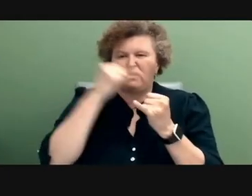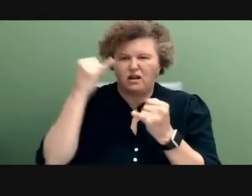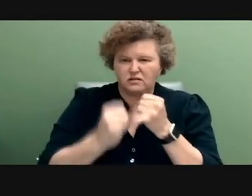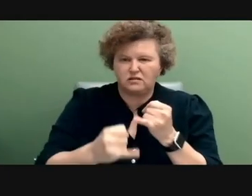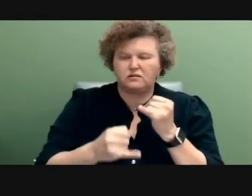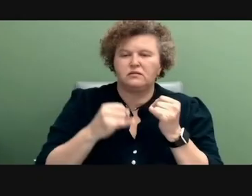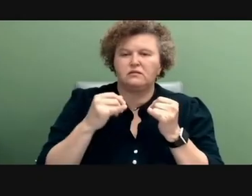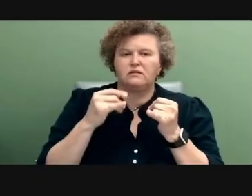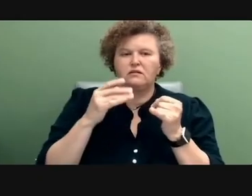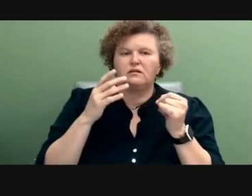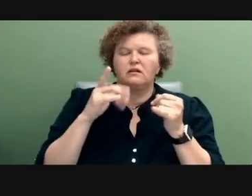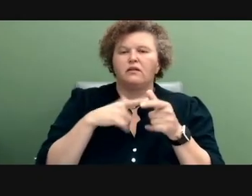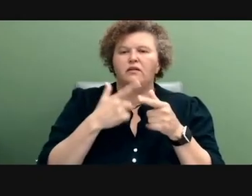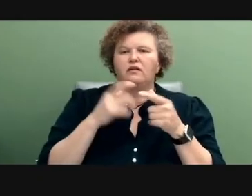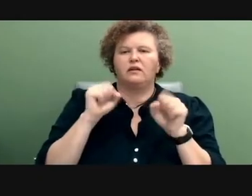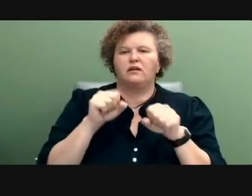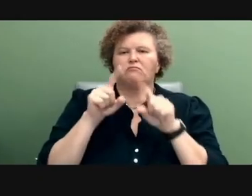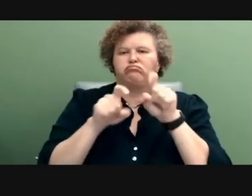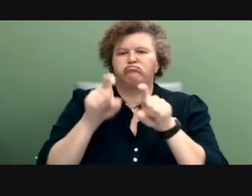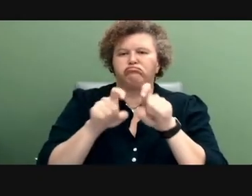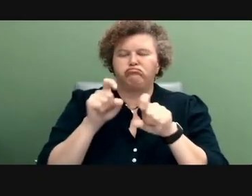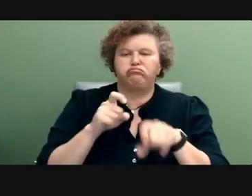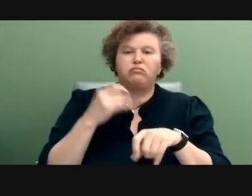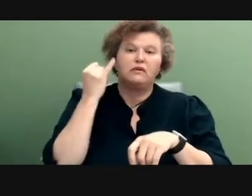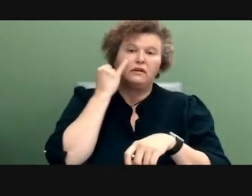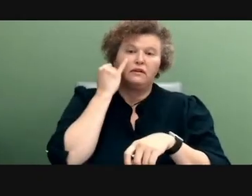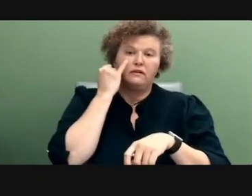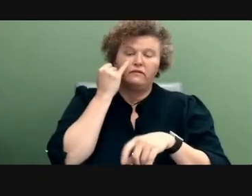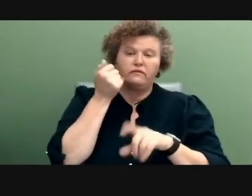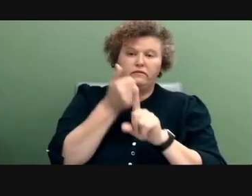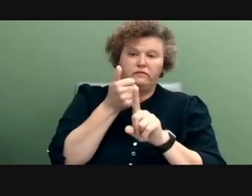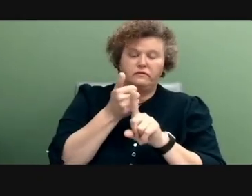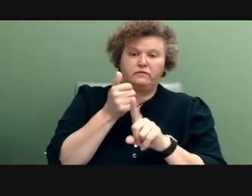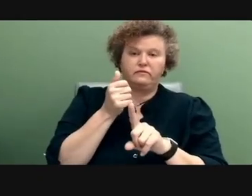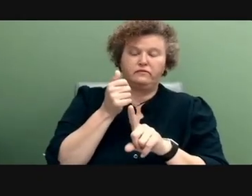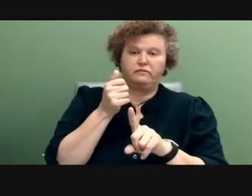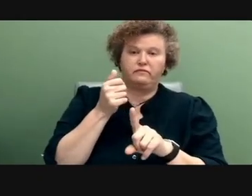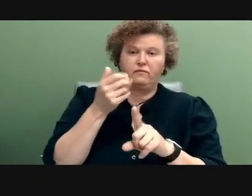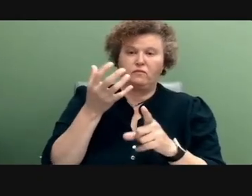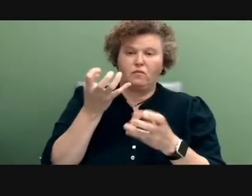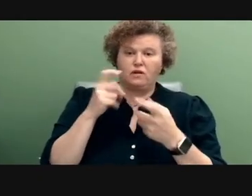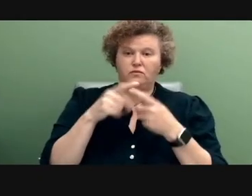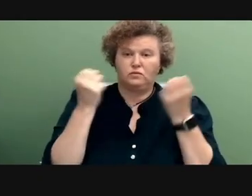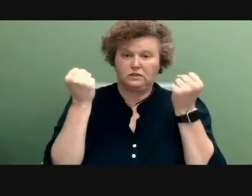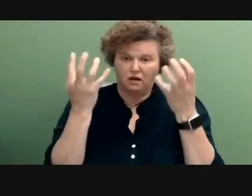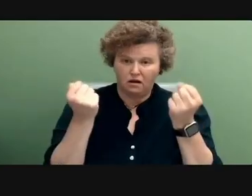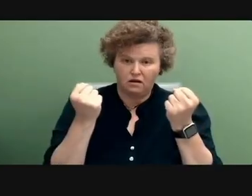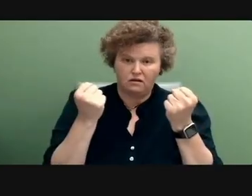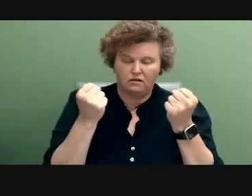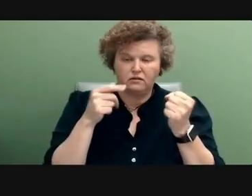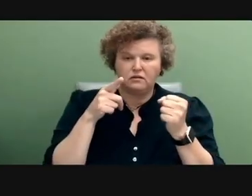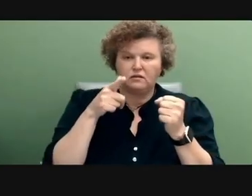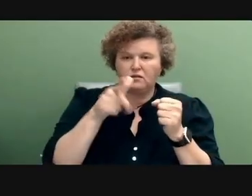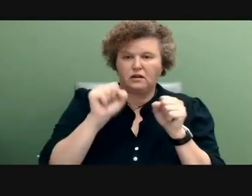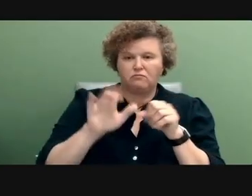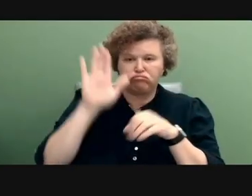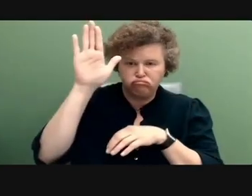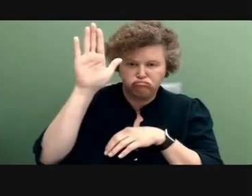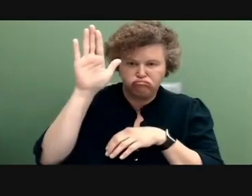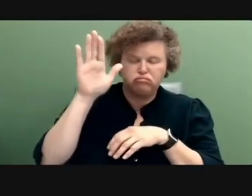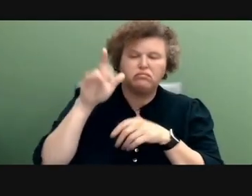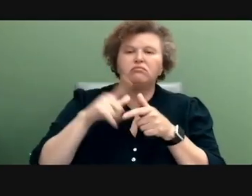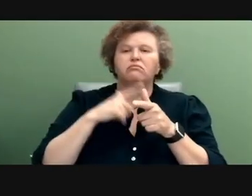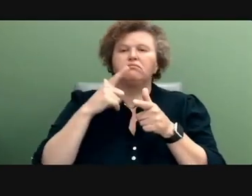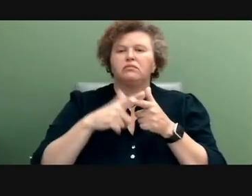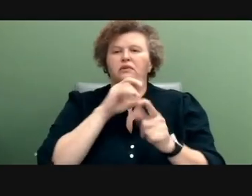or wait until the end for that QA session, then I can answer those questions. If you want to sign your